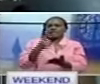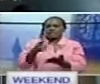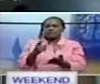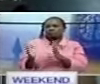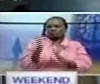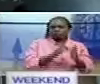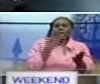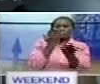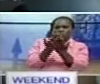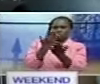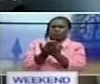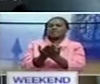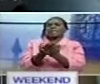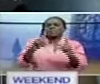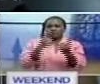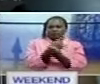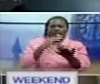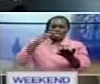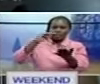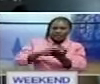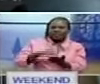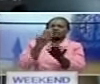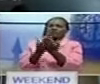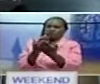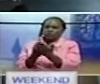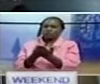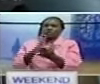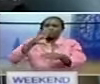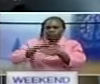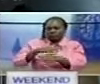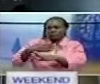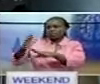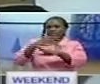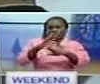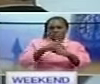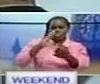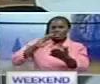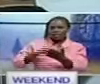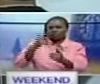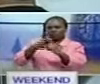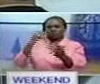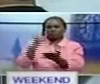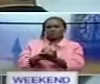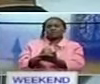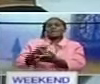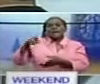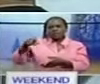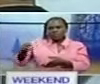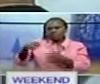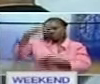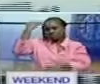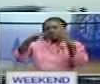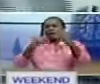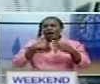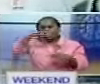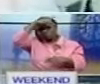preparing of proposals and letters, recommendation and dispatching of letters from the office. Susan, who graduated with a diploma